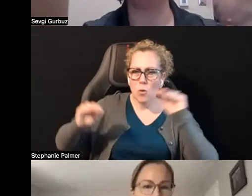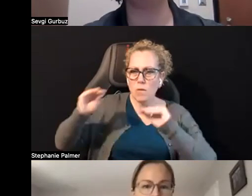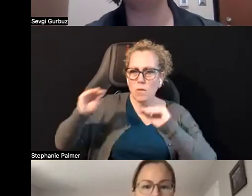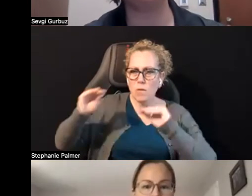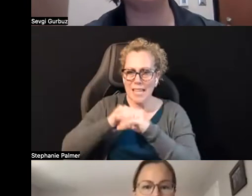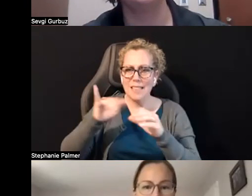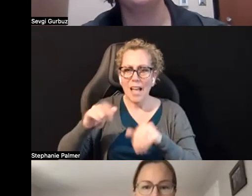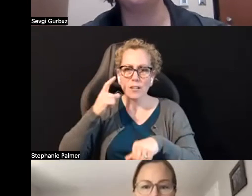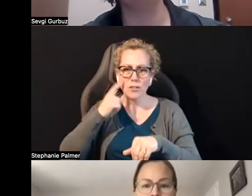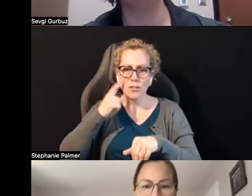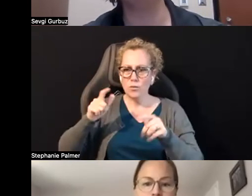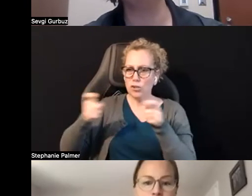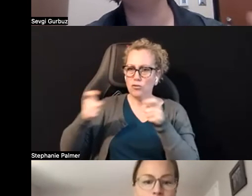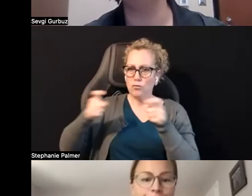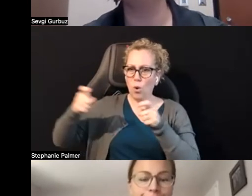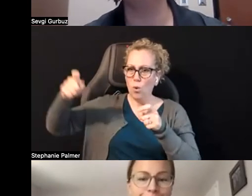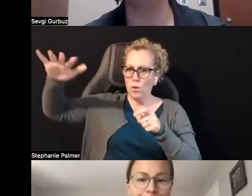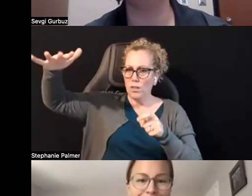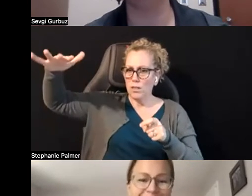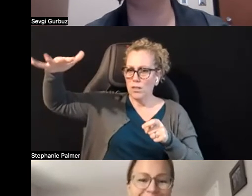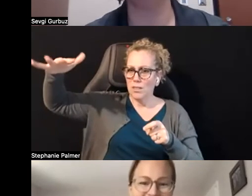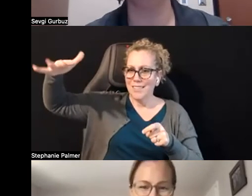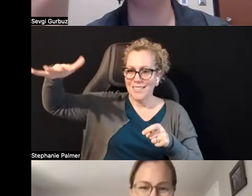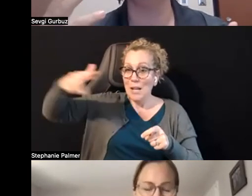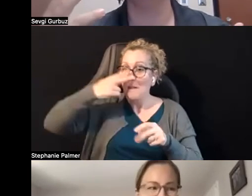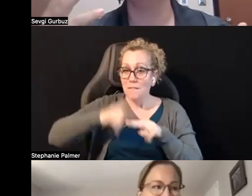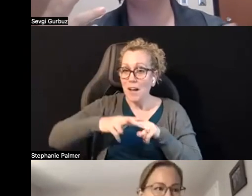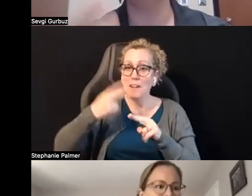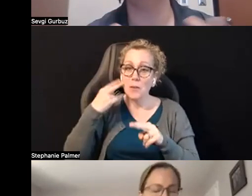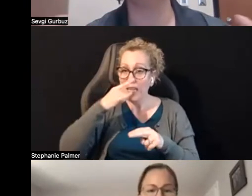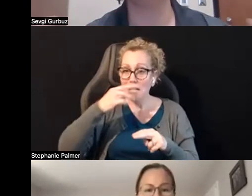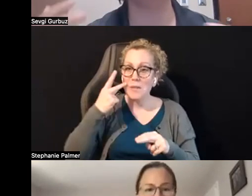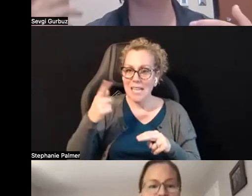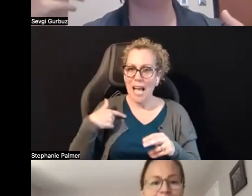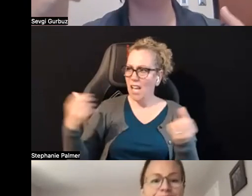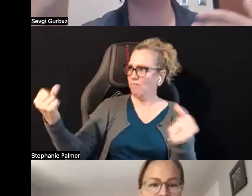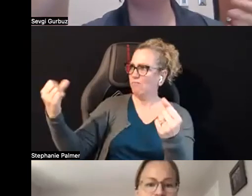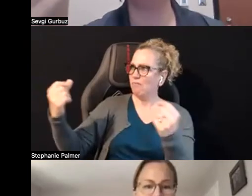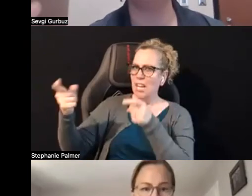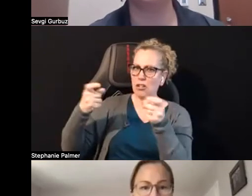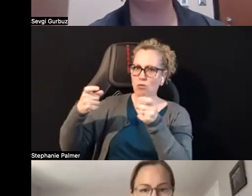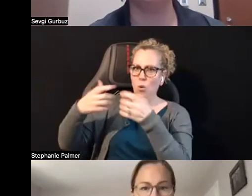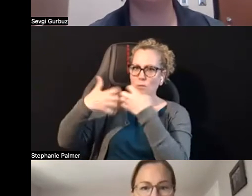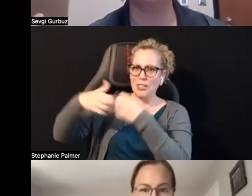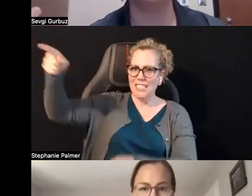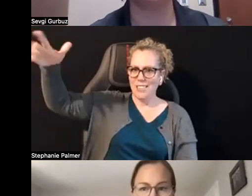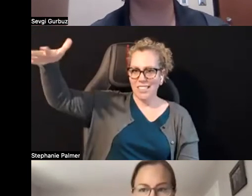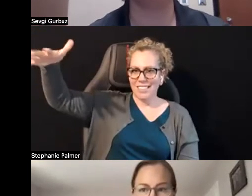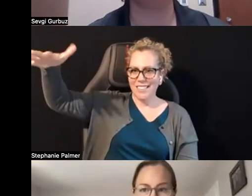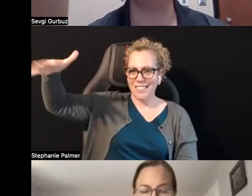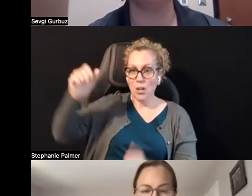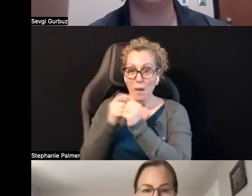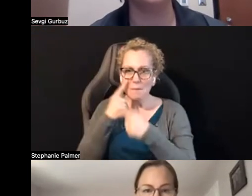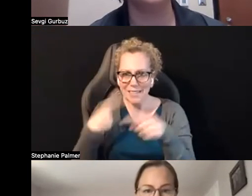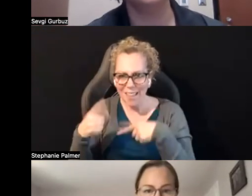control spaceships. It might be fun for kids to see that they can use ASL signs and those types of gestures to control